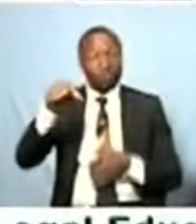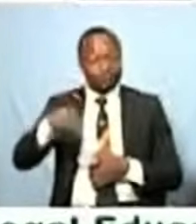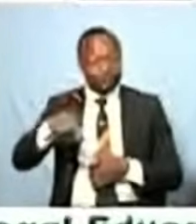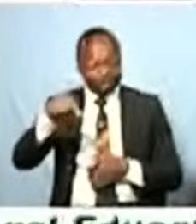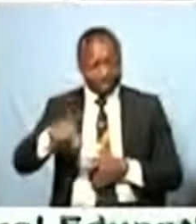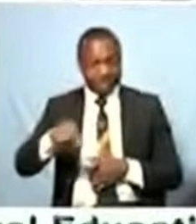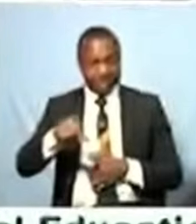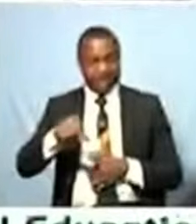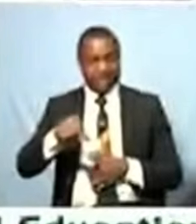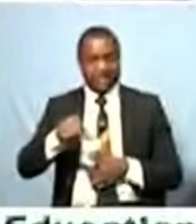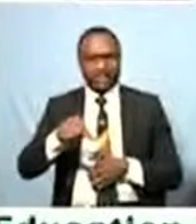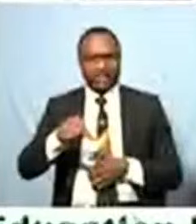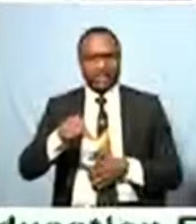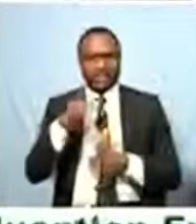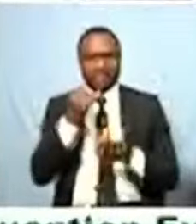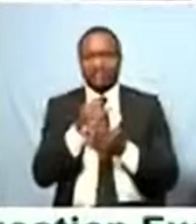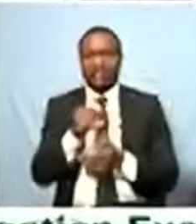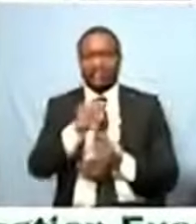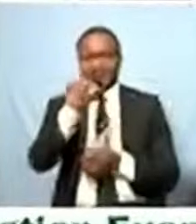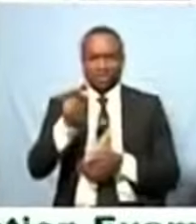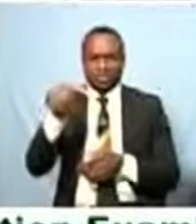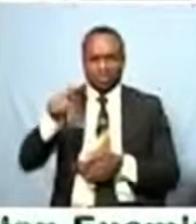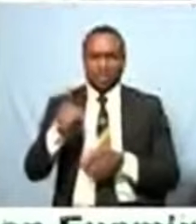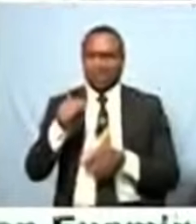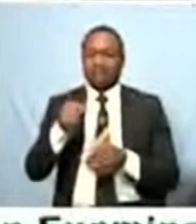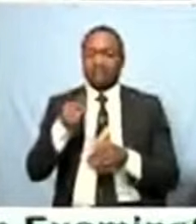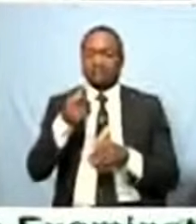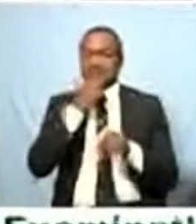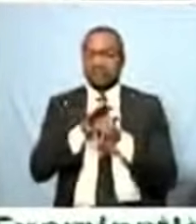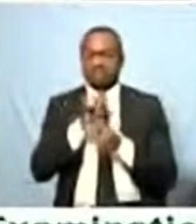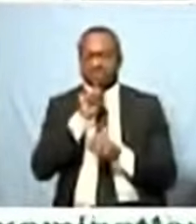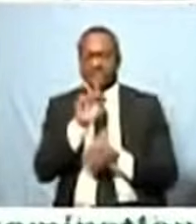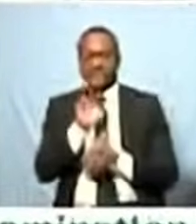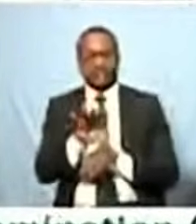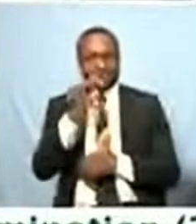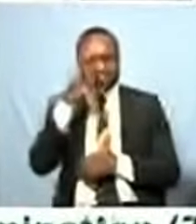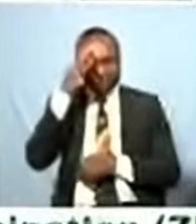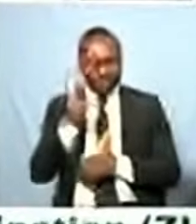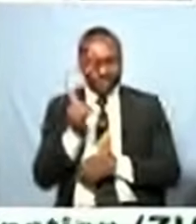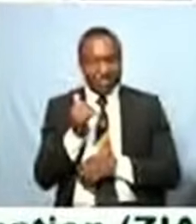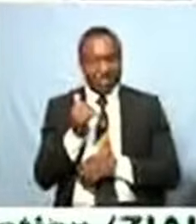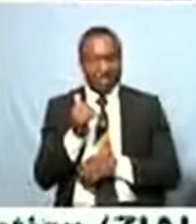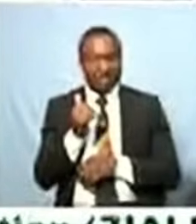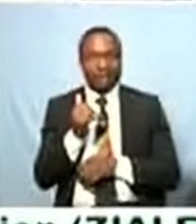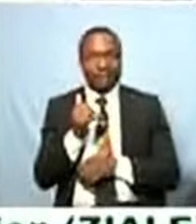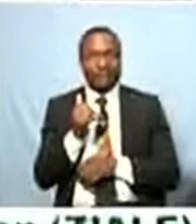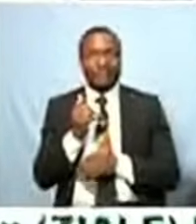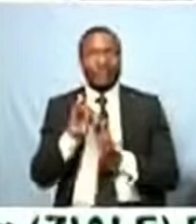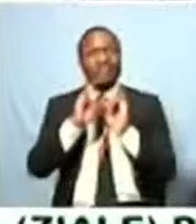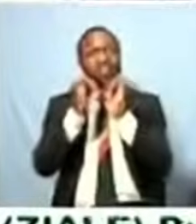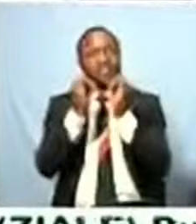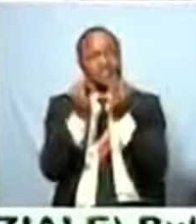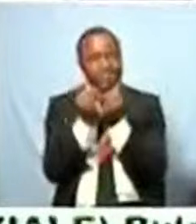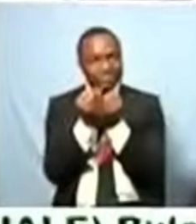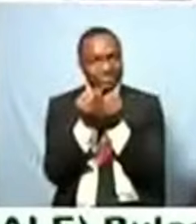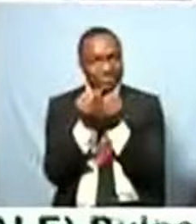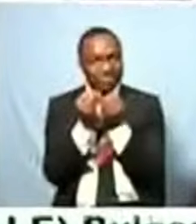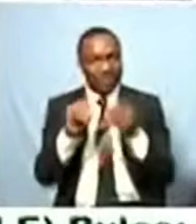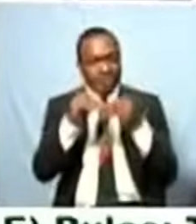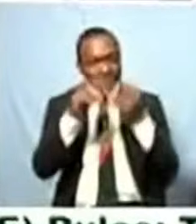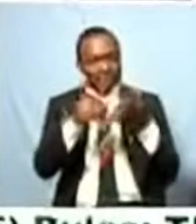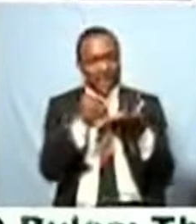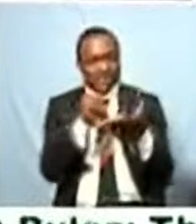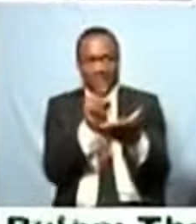question of quality assurance, Madam Speaker, does not come in, because the institution that is providing